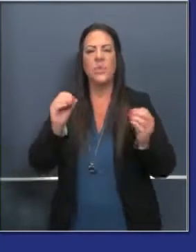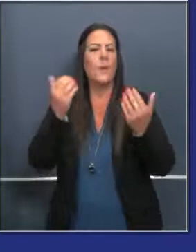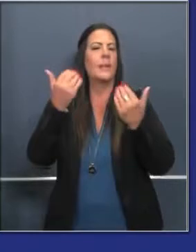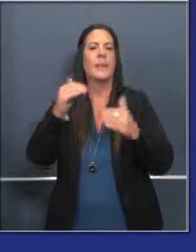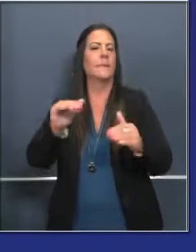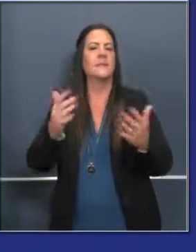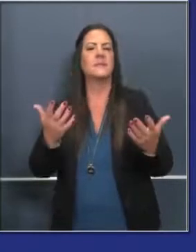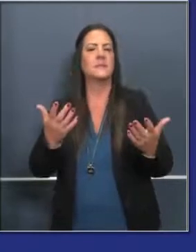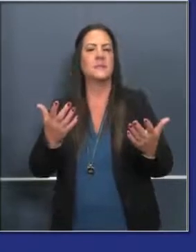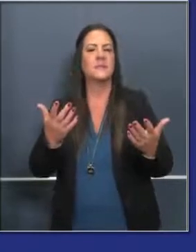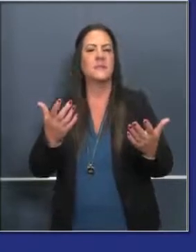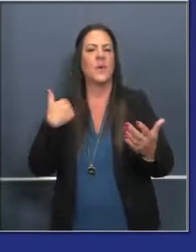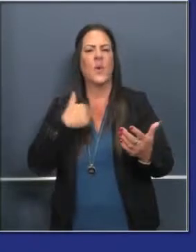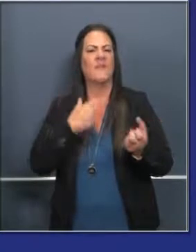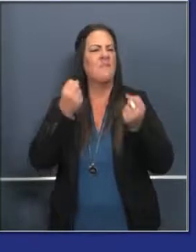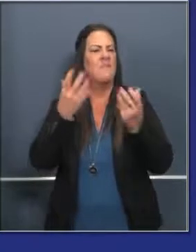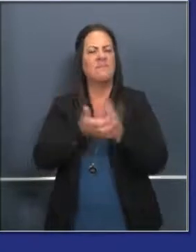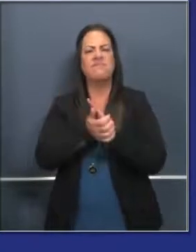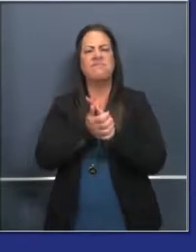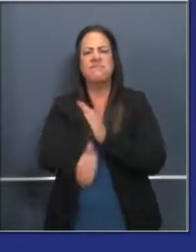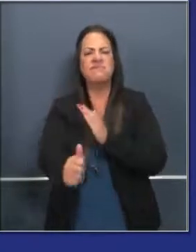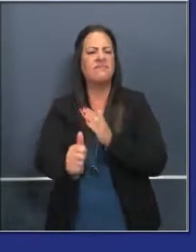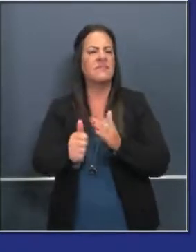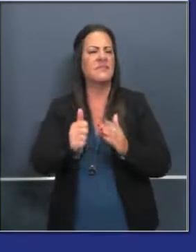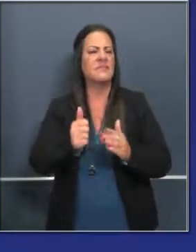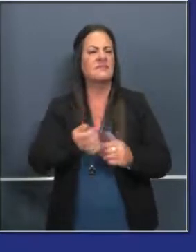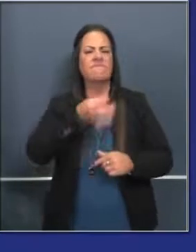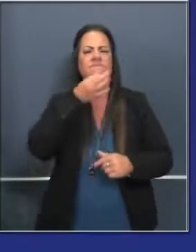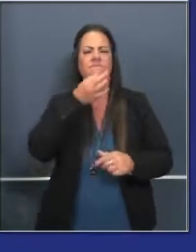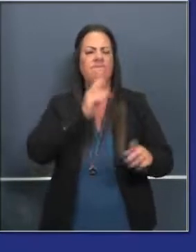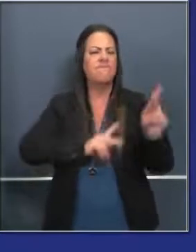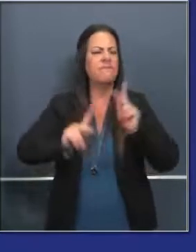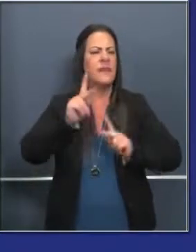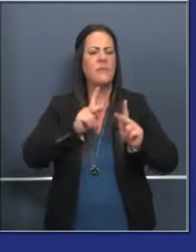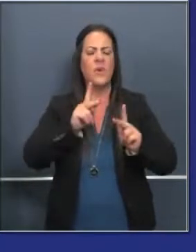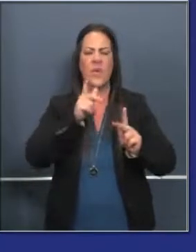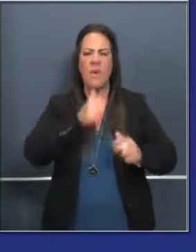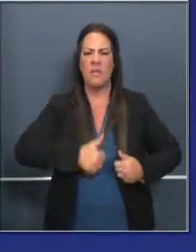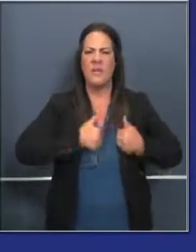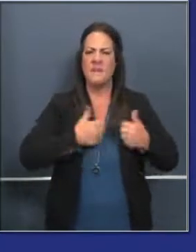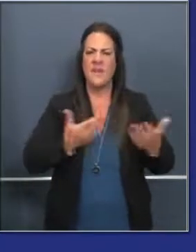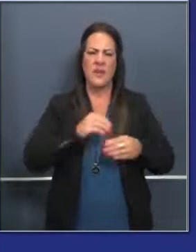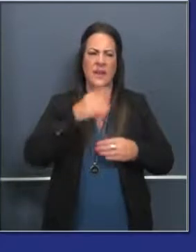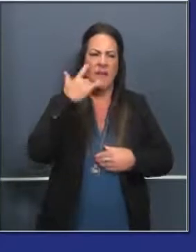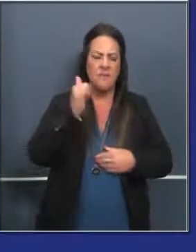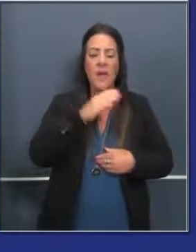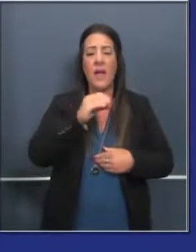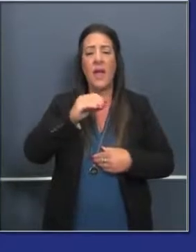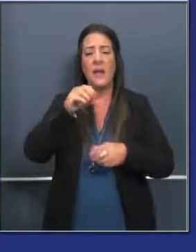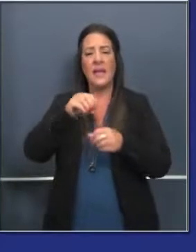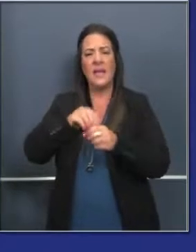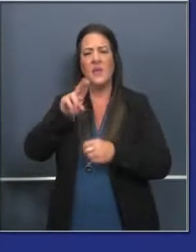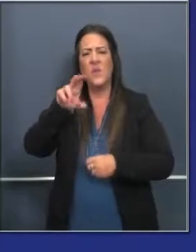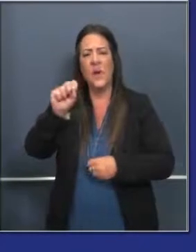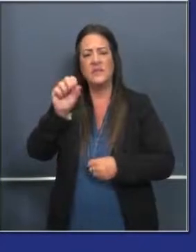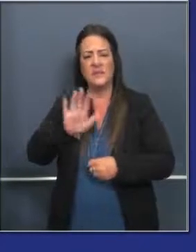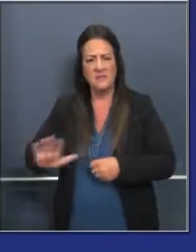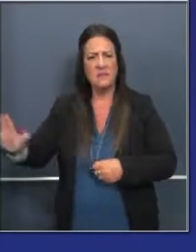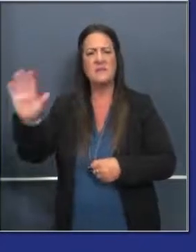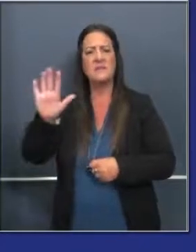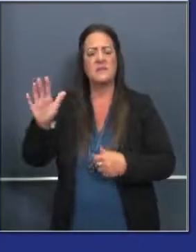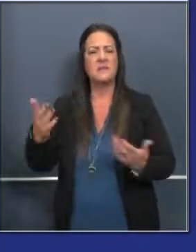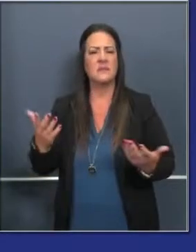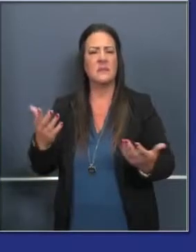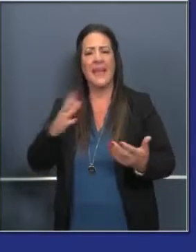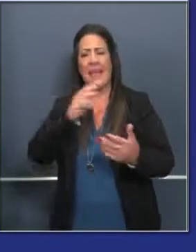of expertise and talent that resides throughout the state of California, throughout the United States, and for that matter, throughout